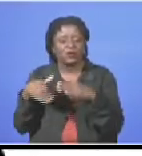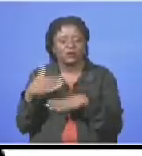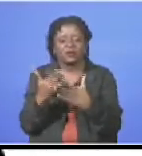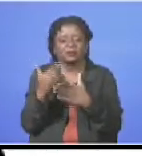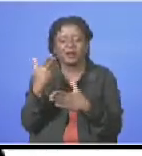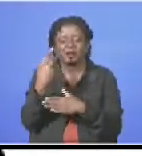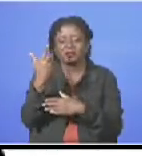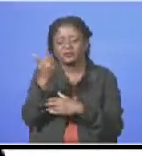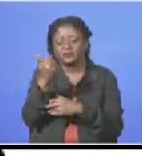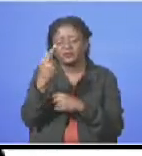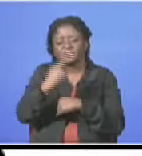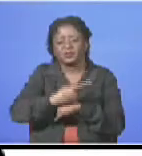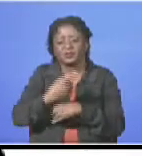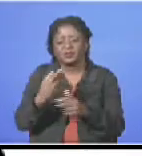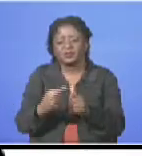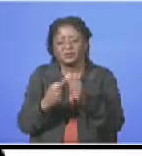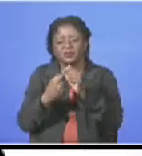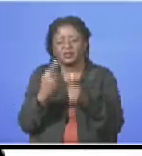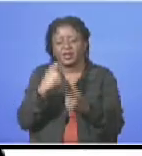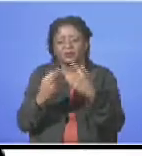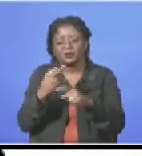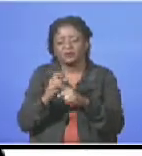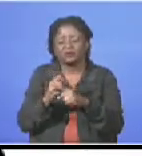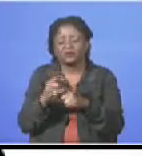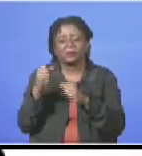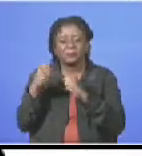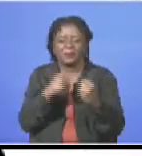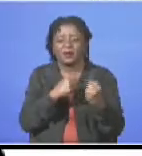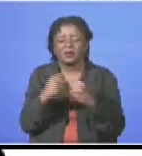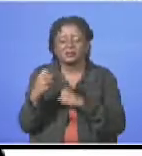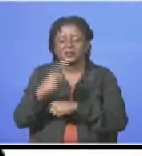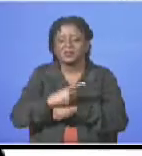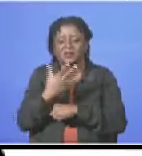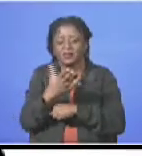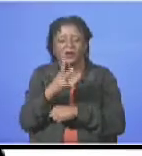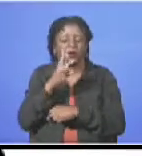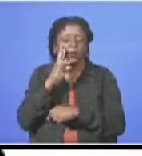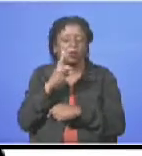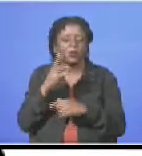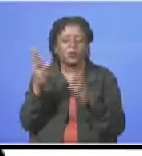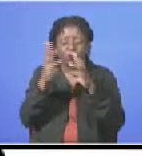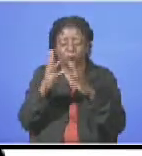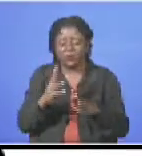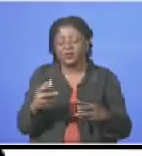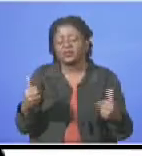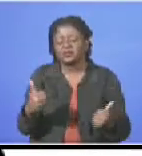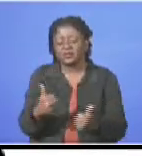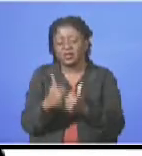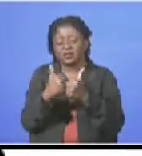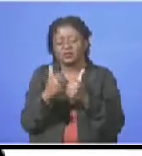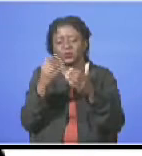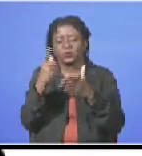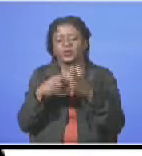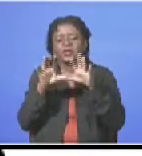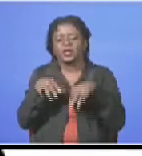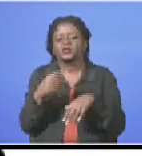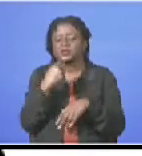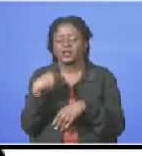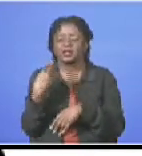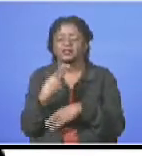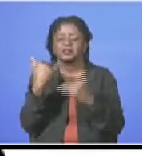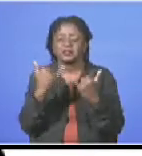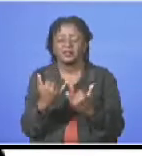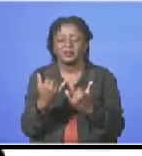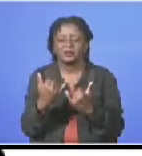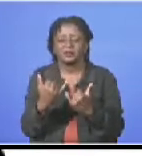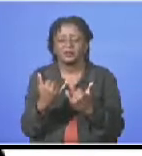days, especially coming from Boxing Day, we know that there were some challenges, especially with the weather. What can you tell us at this time? Well, at this time, all